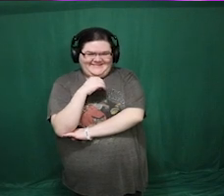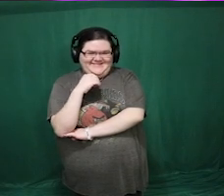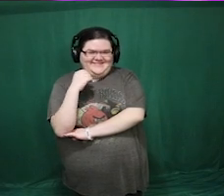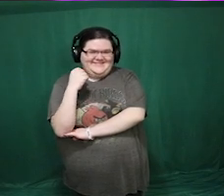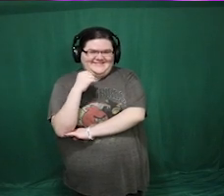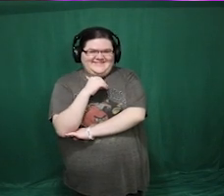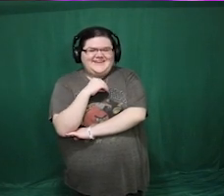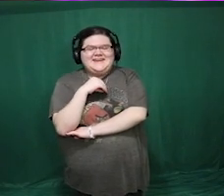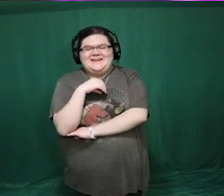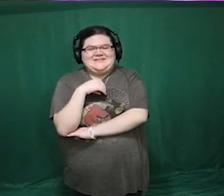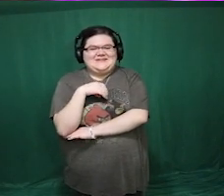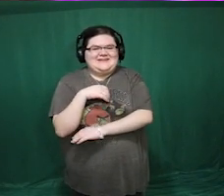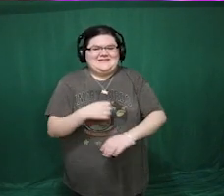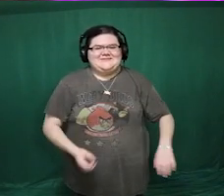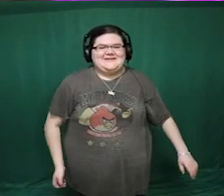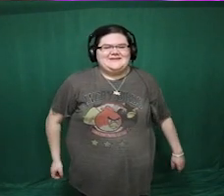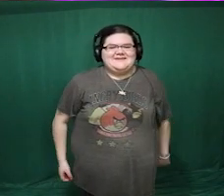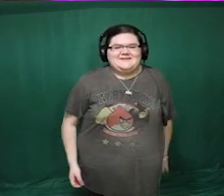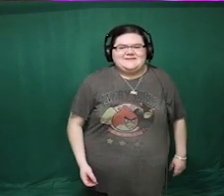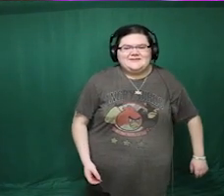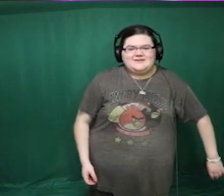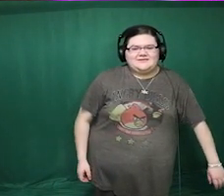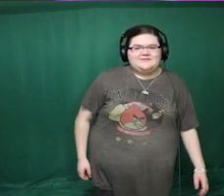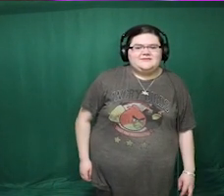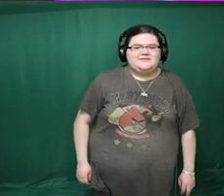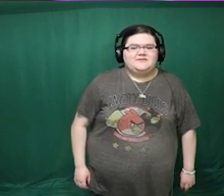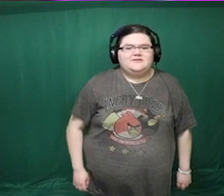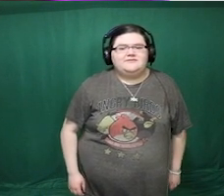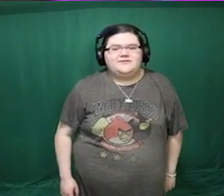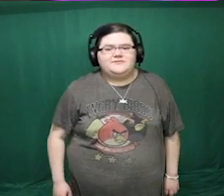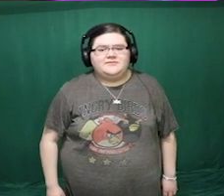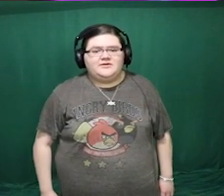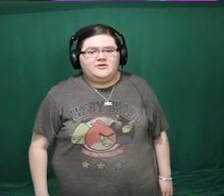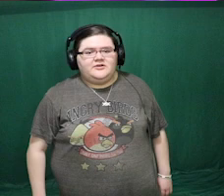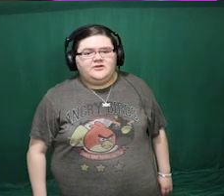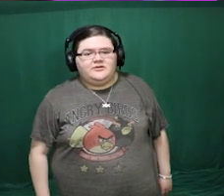I'm such a dickhead. It's okay, Toby.